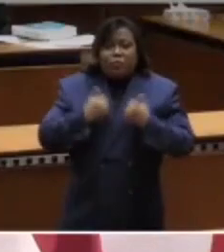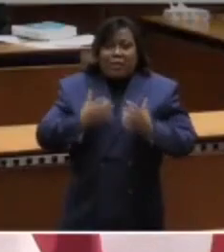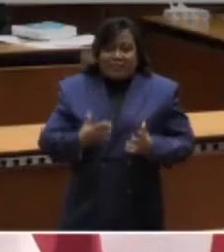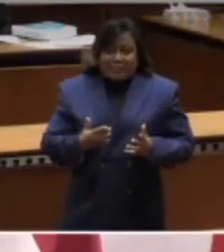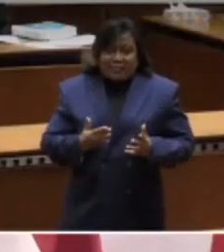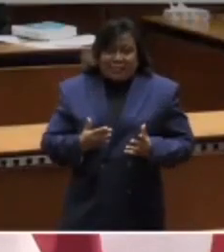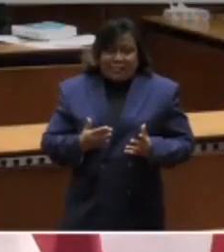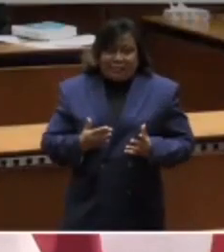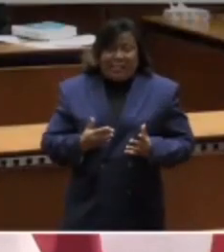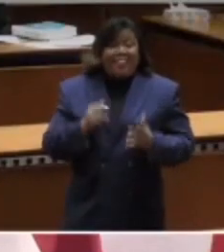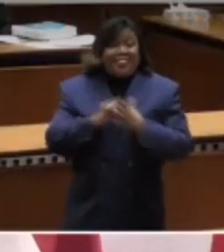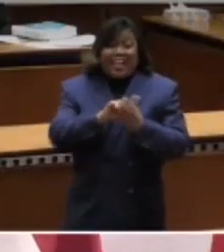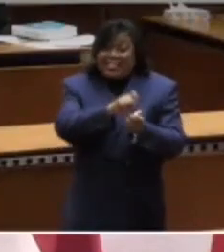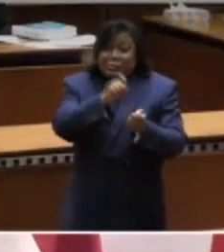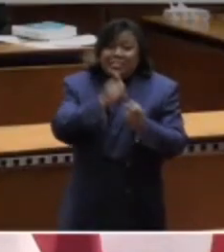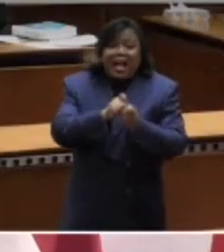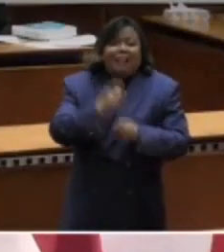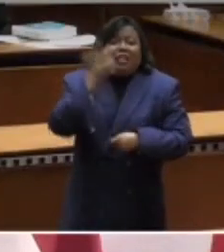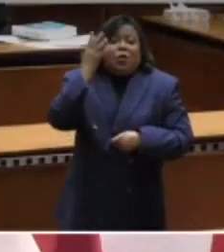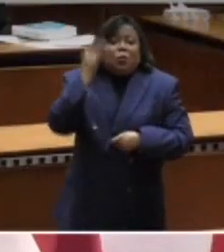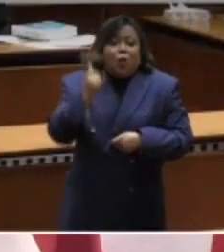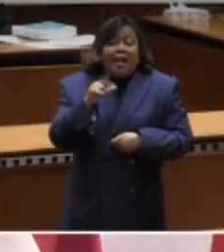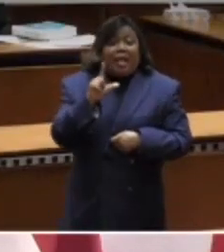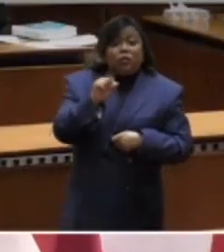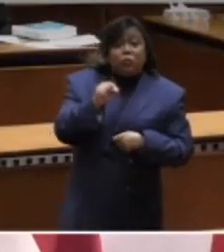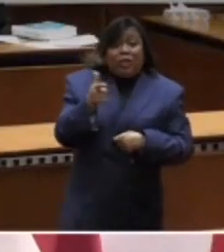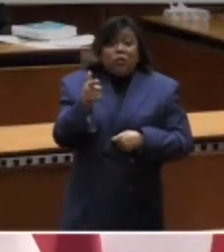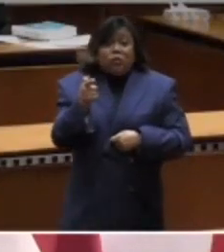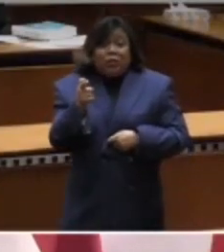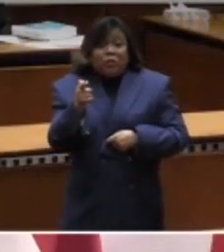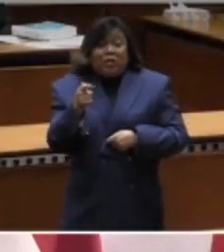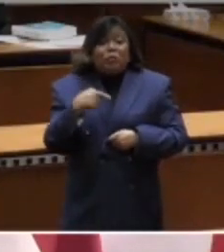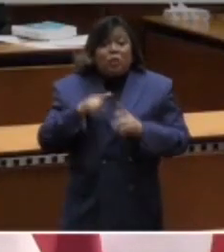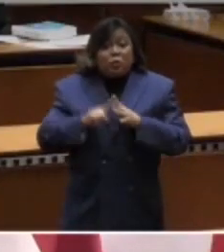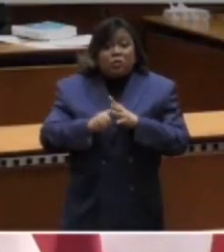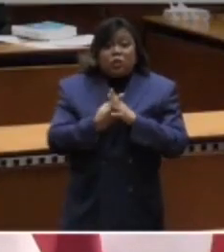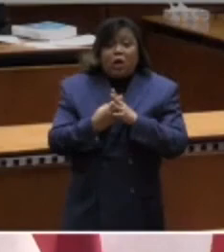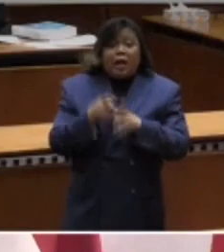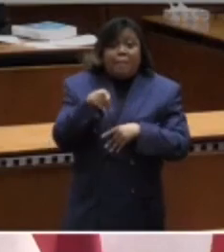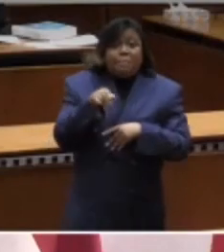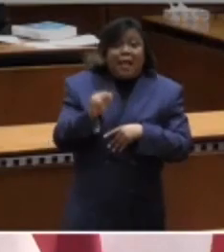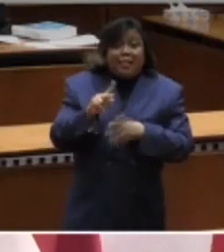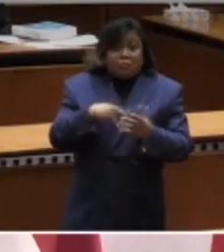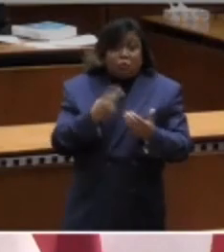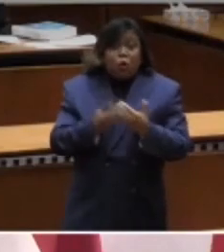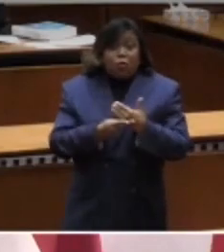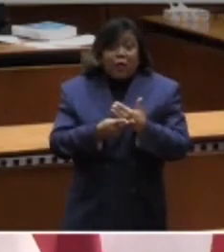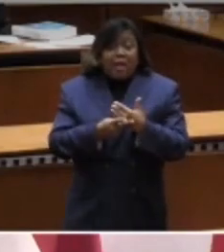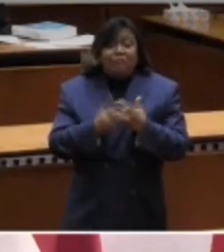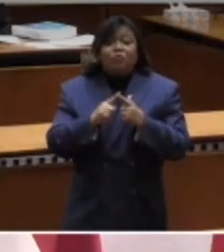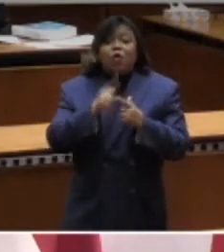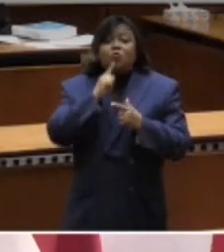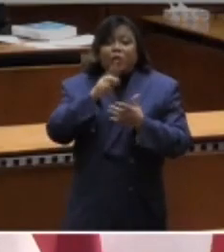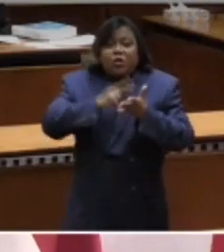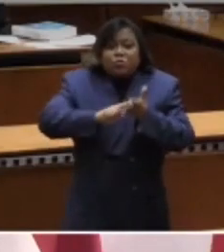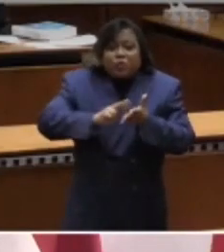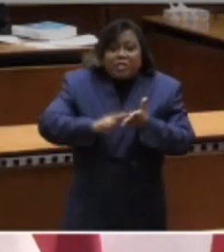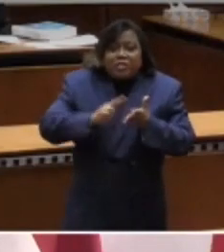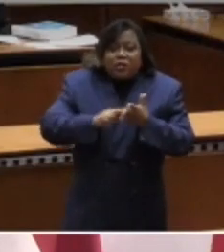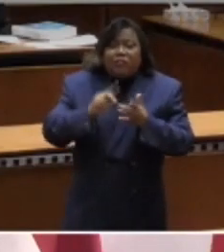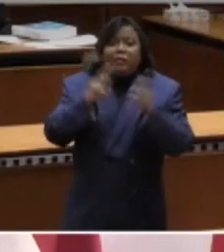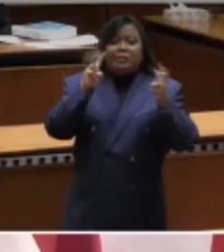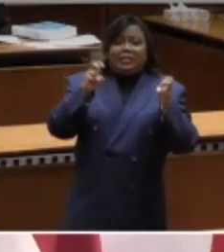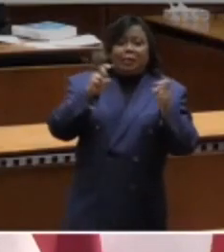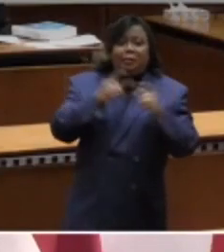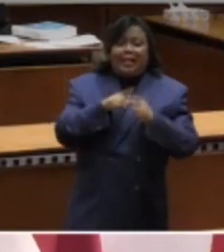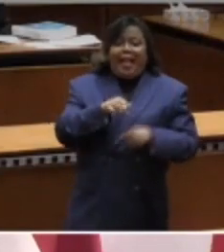residents. That is precisely why in 2021, we will launch a pilot program born of real research from